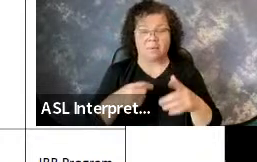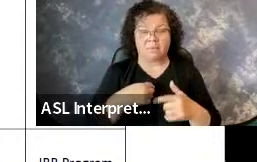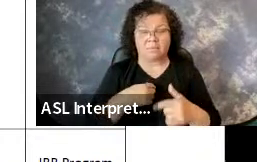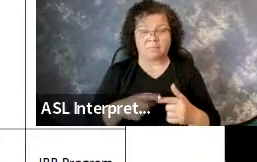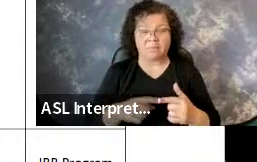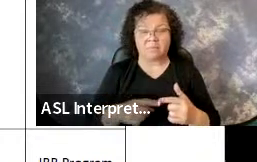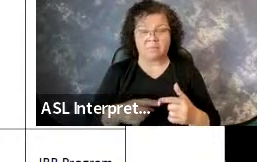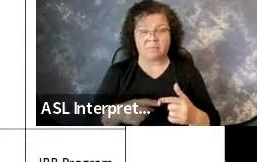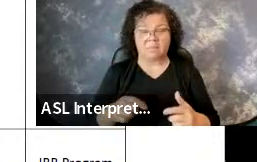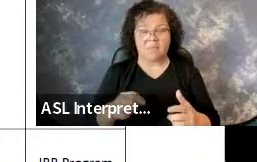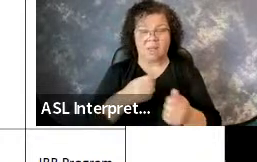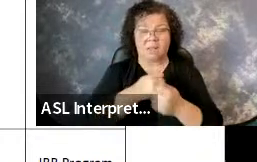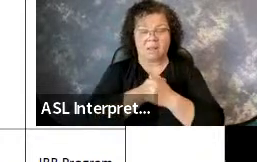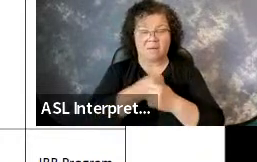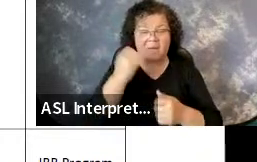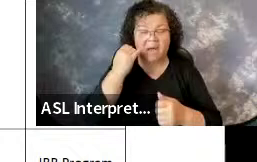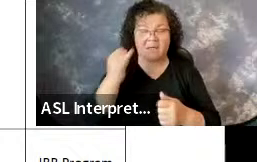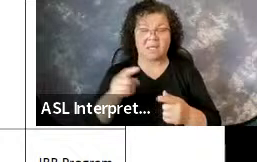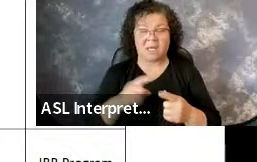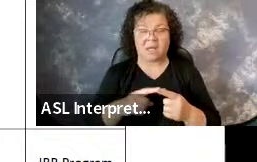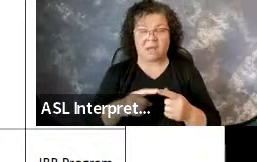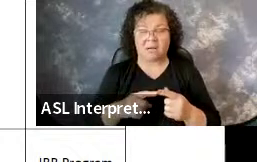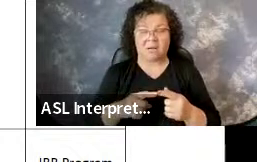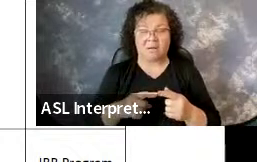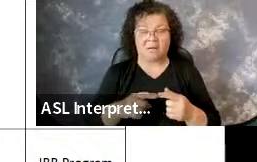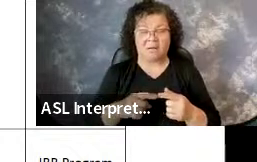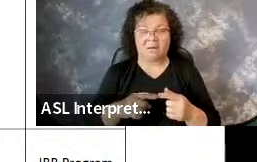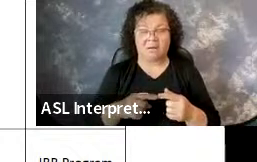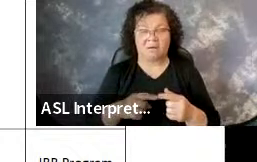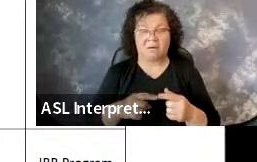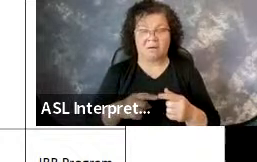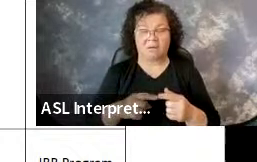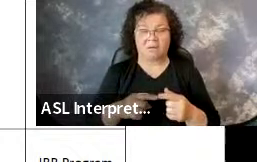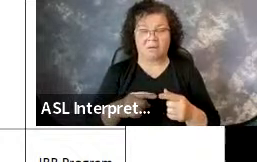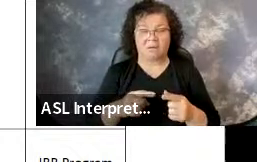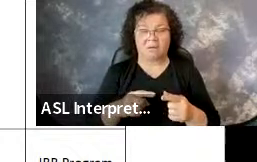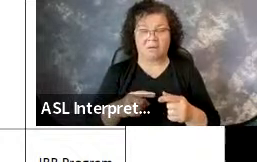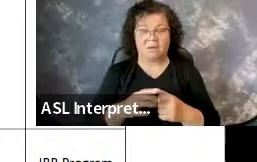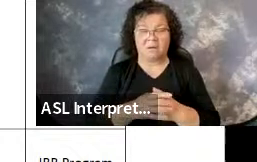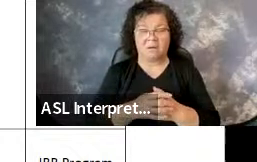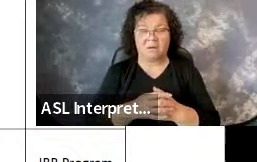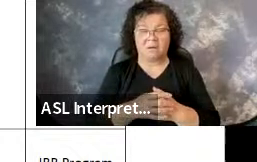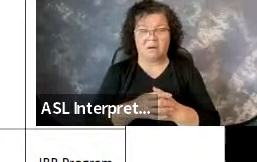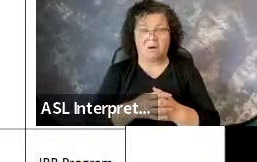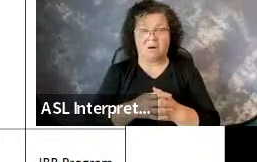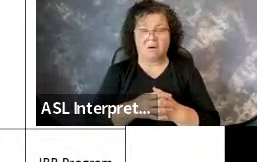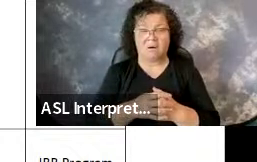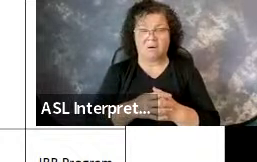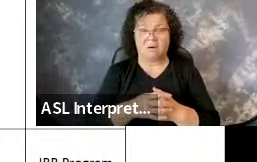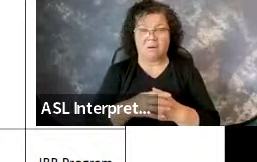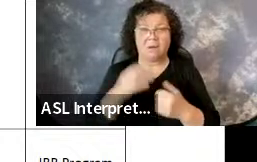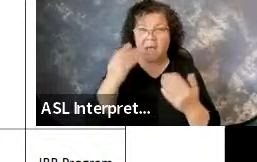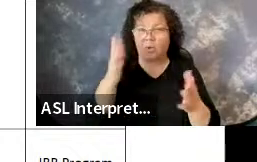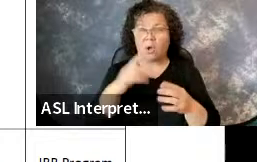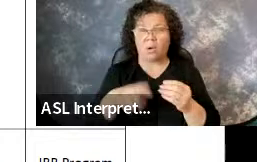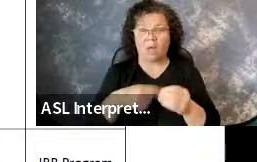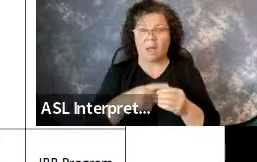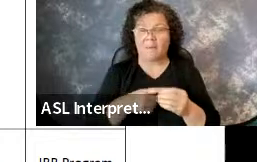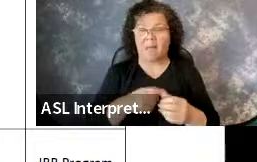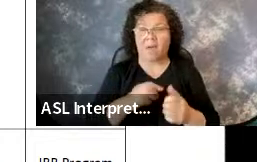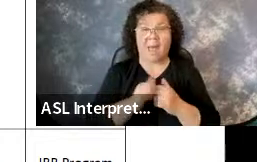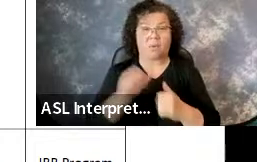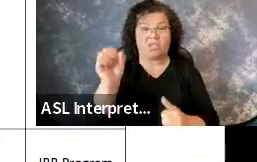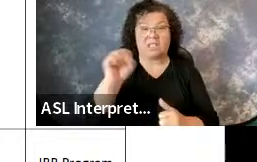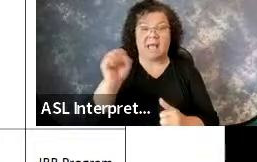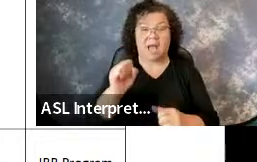line and Amtrak is never reliable. Yeah. I'm curious, I don't know that much about how Seattle figured that out